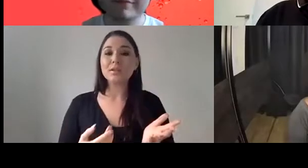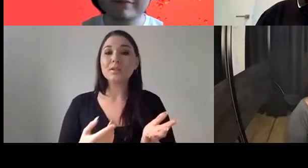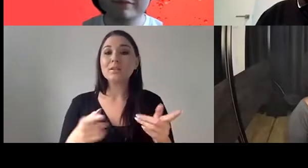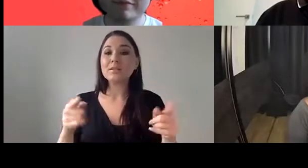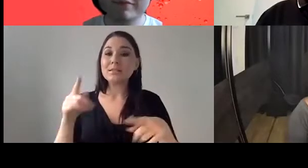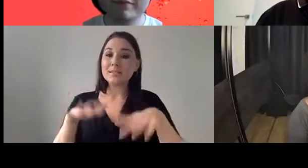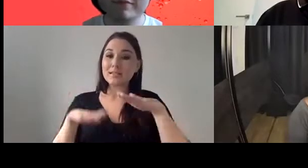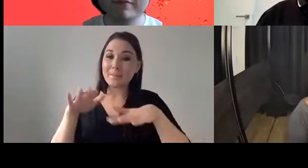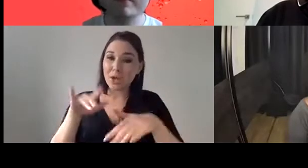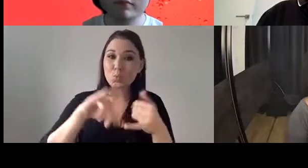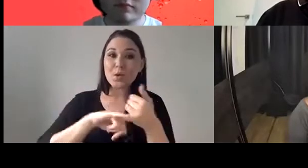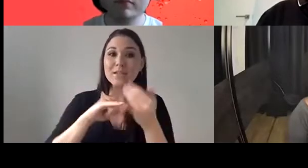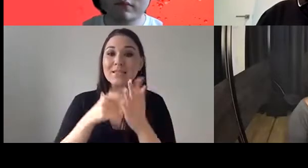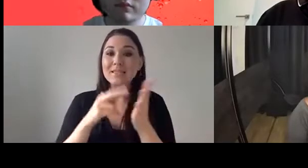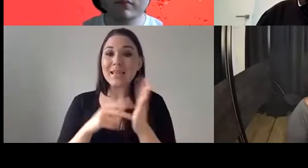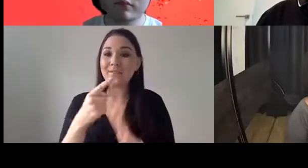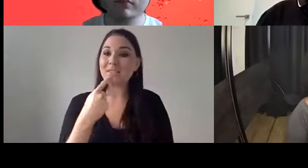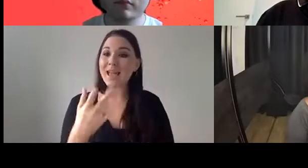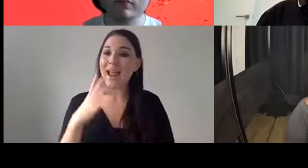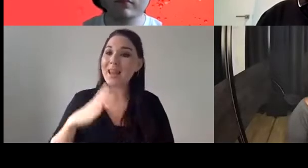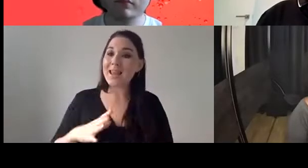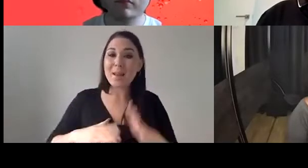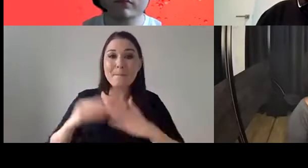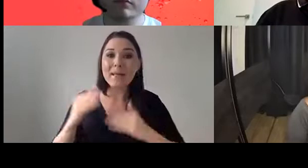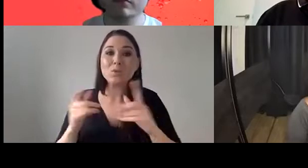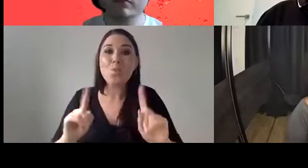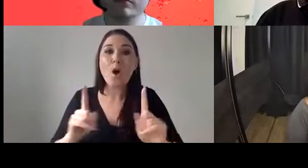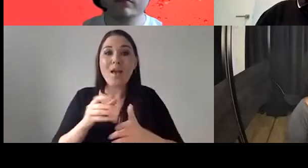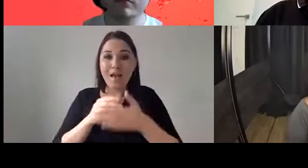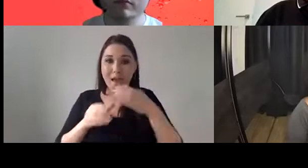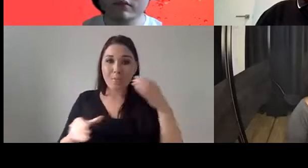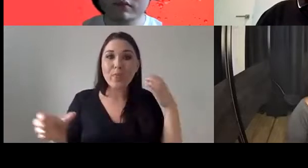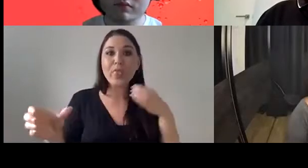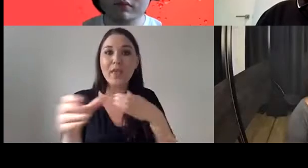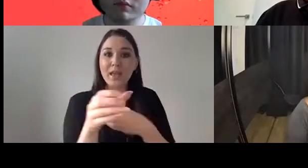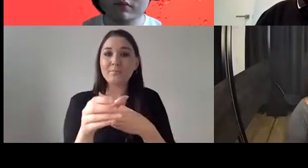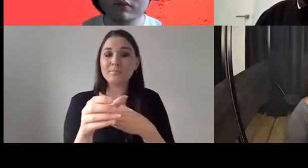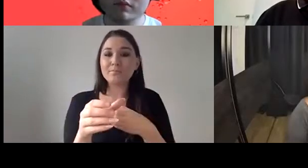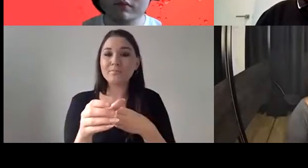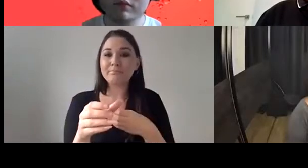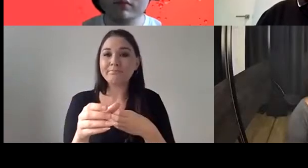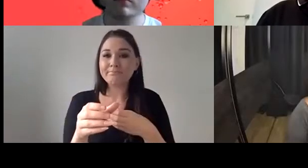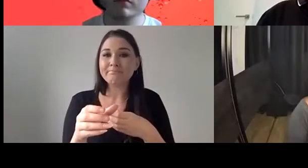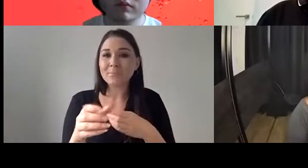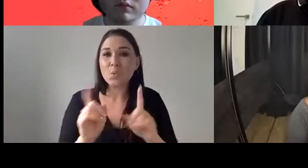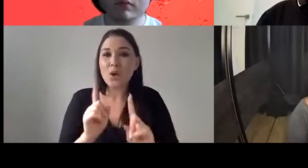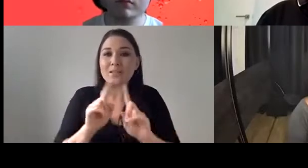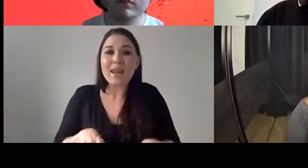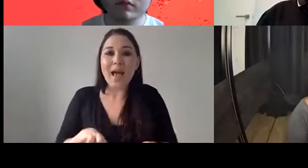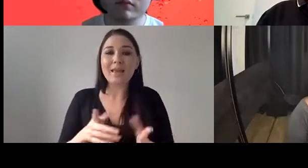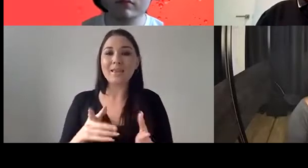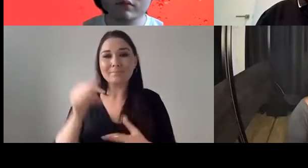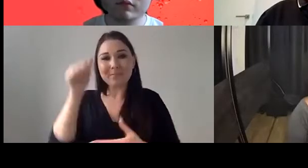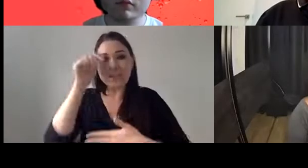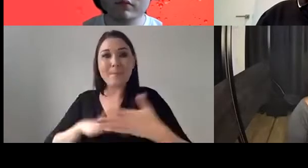need to build empathy by understanding what it's like to go through that particular process with